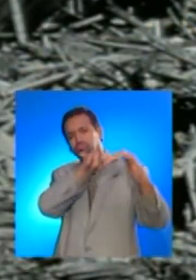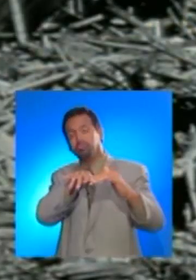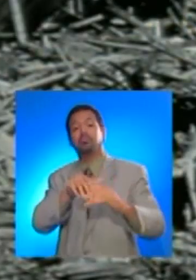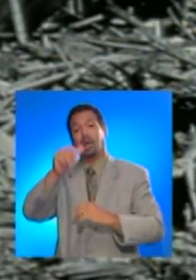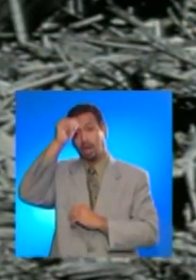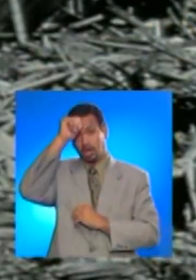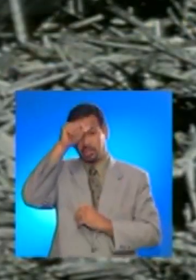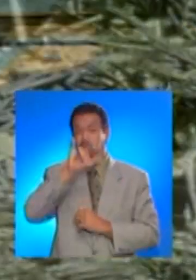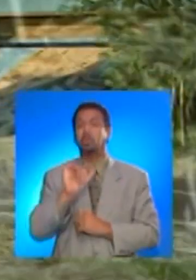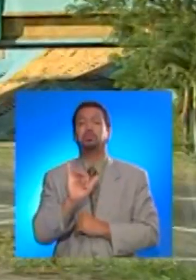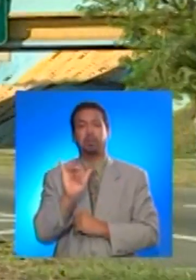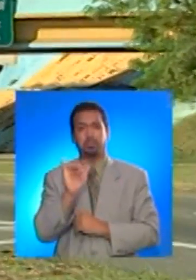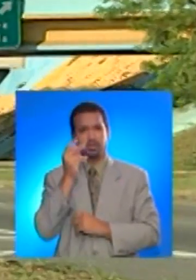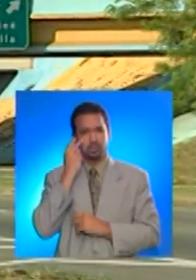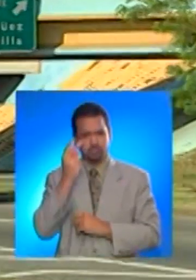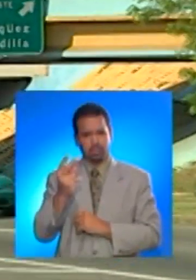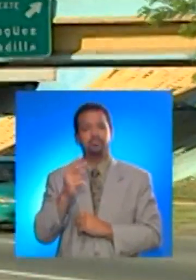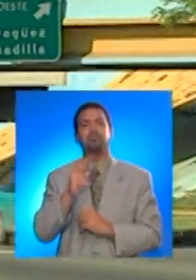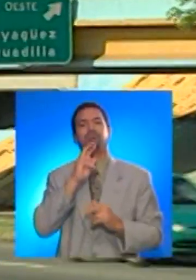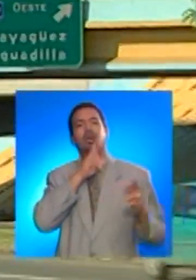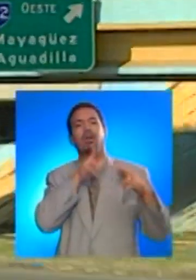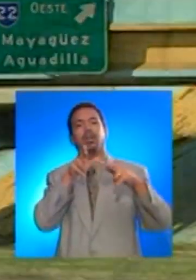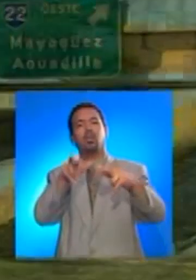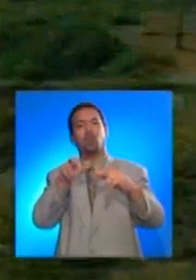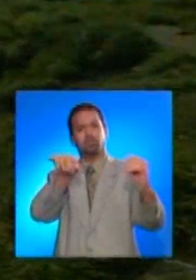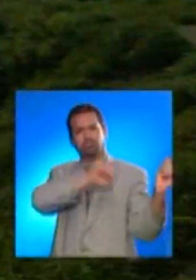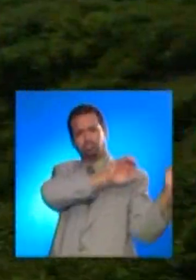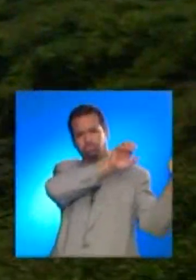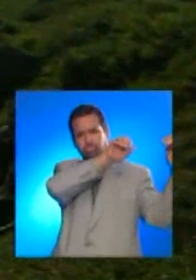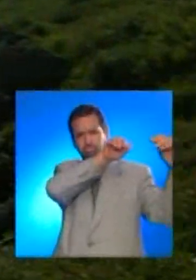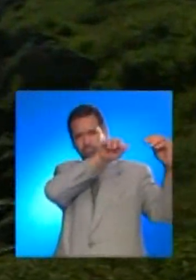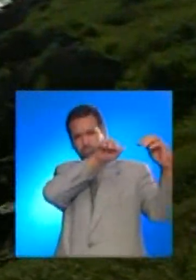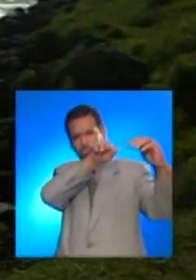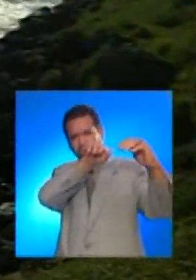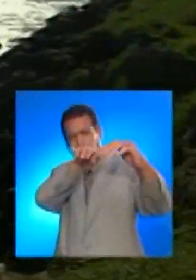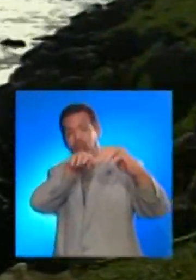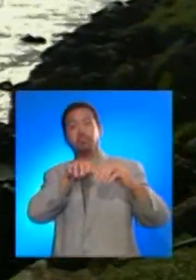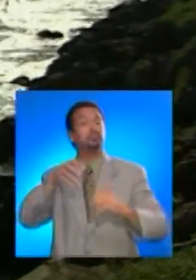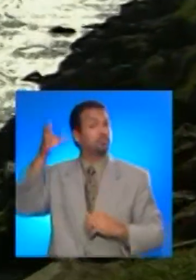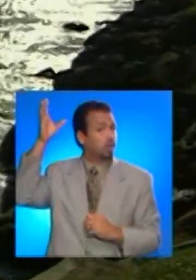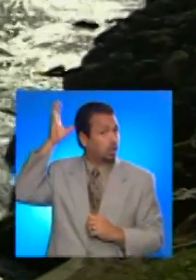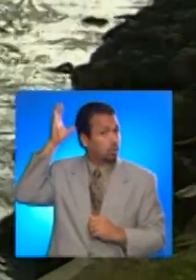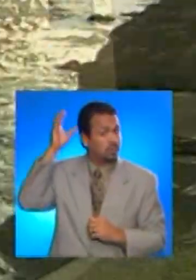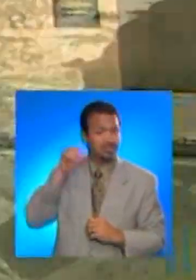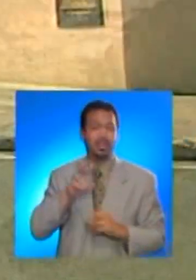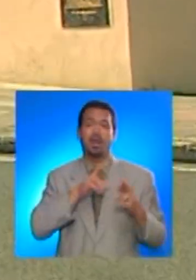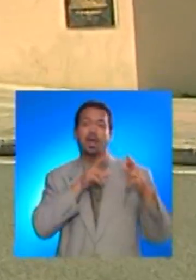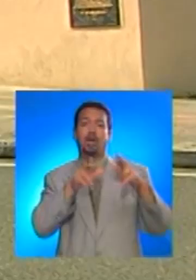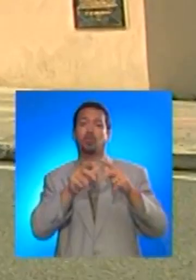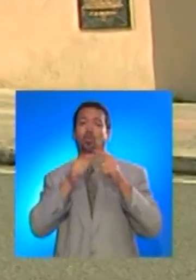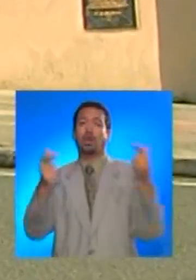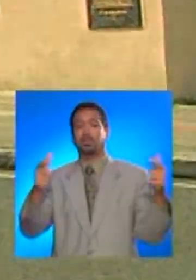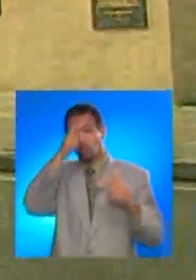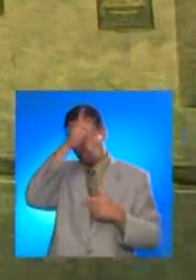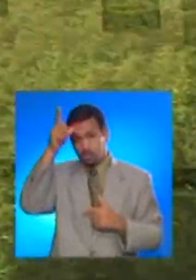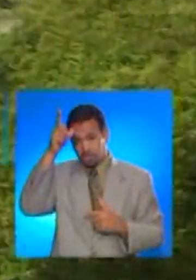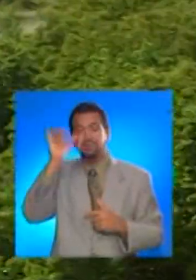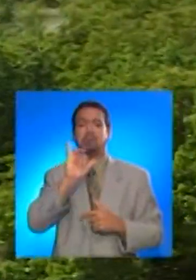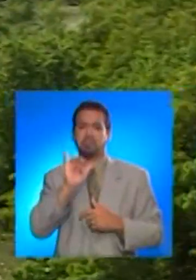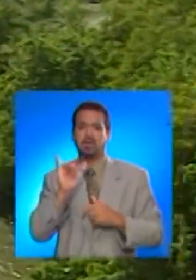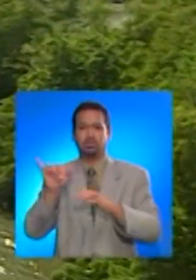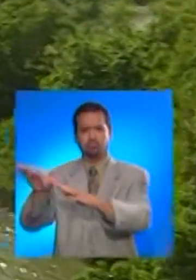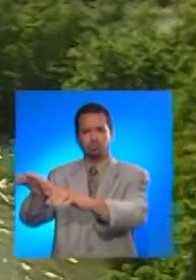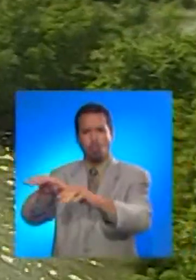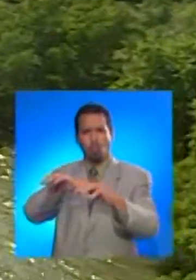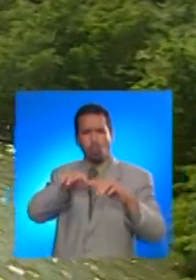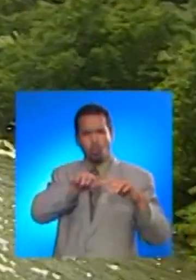hour after the earthquake. In Arecibo, the wave was observed entering the Arecibo River. In Canóvanas, the river called Rio